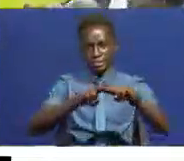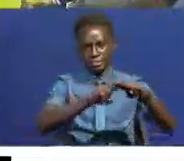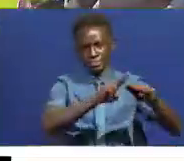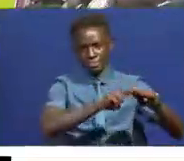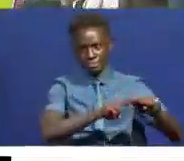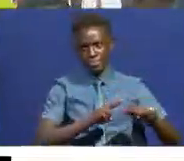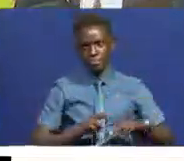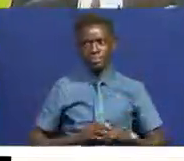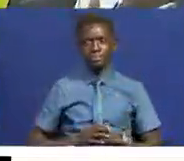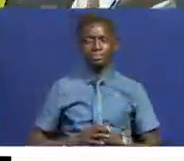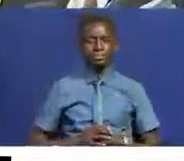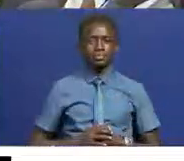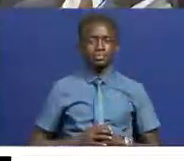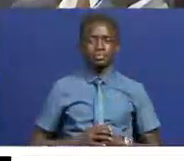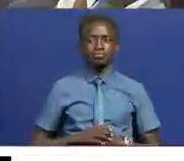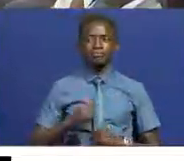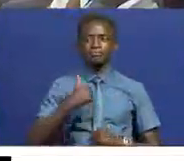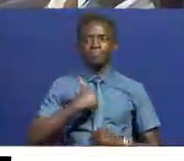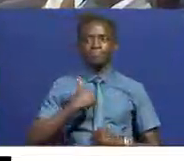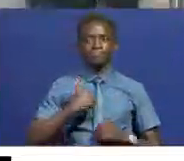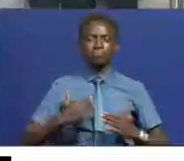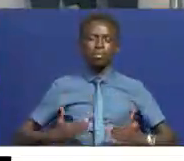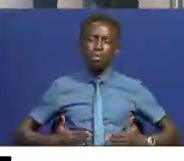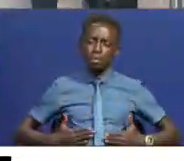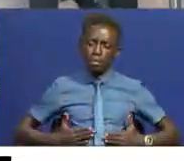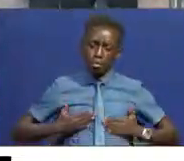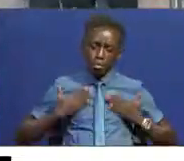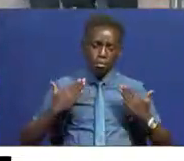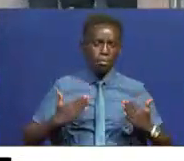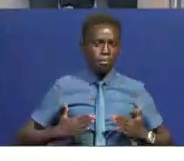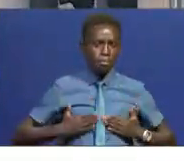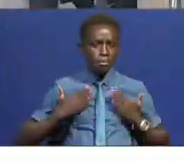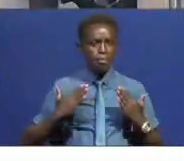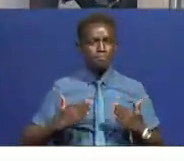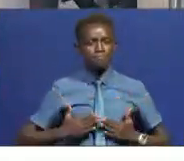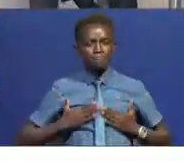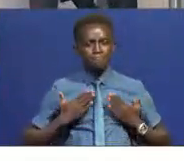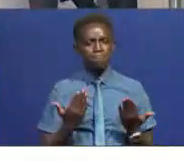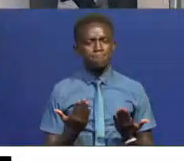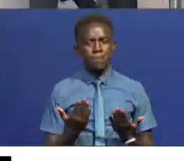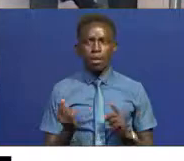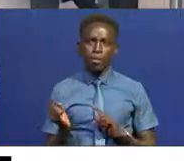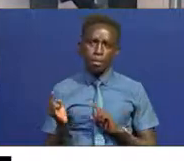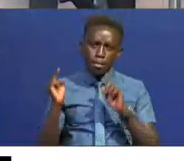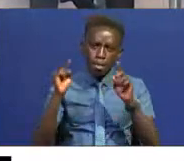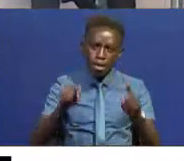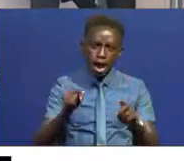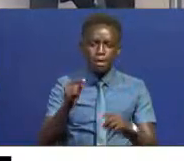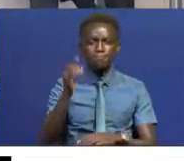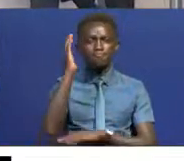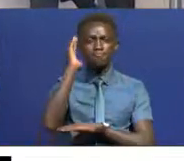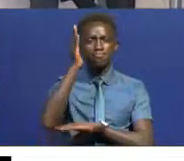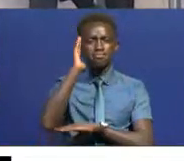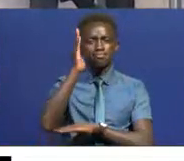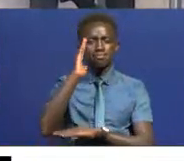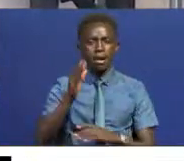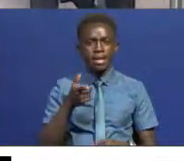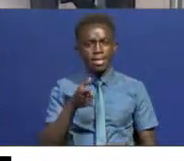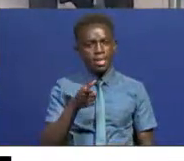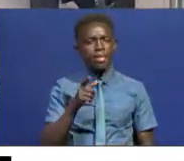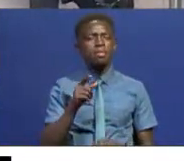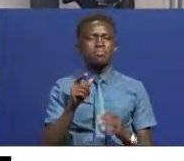I am delighted to have the honor of presiding over the closing ceremony of the third National Wage Bill